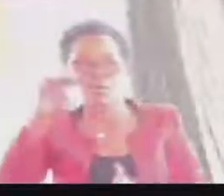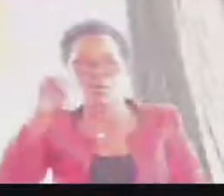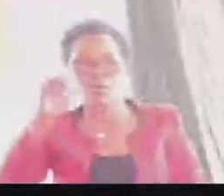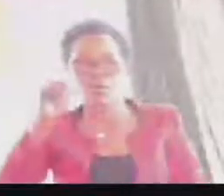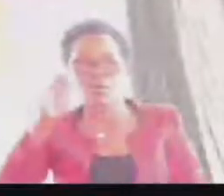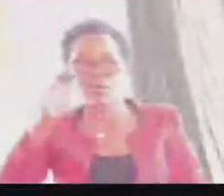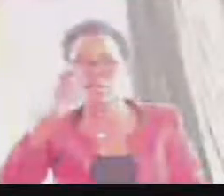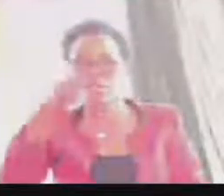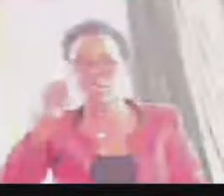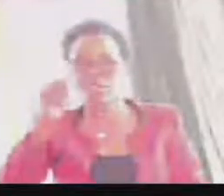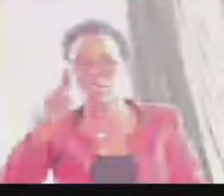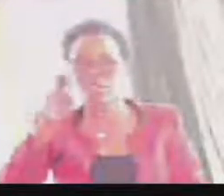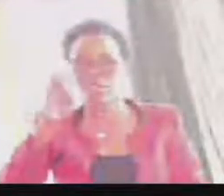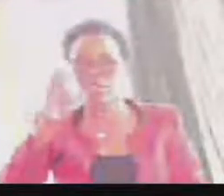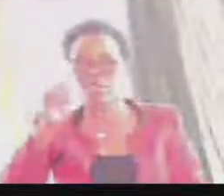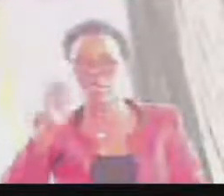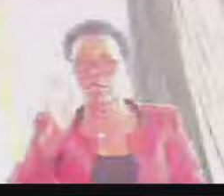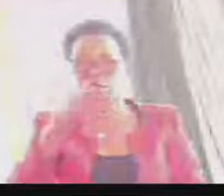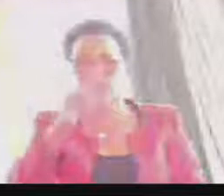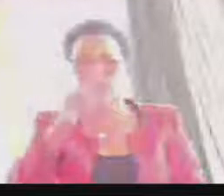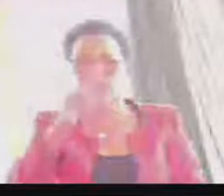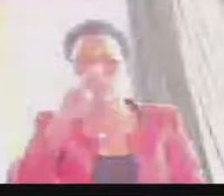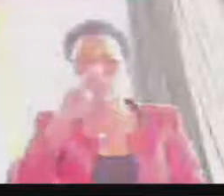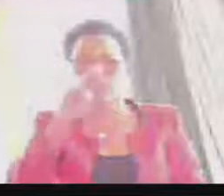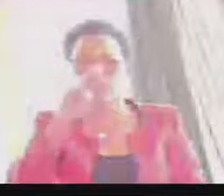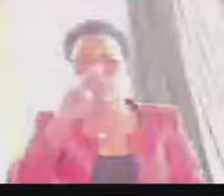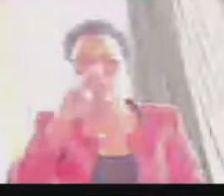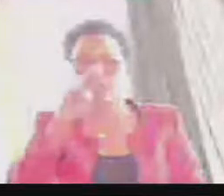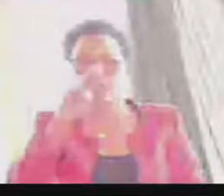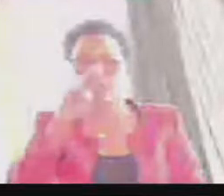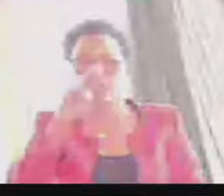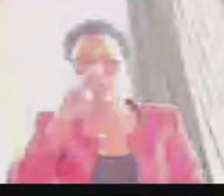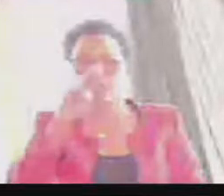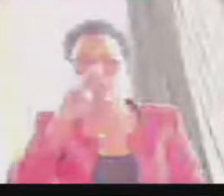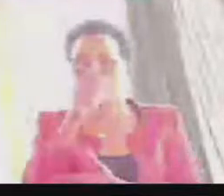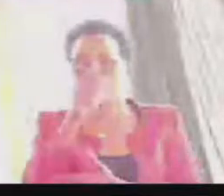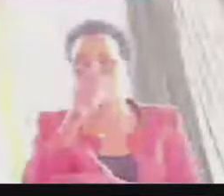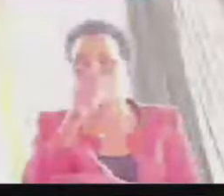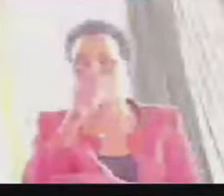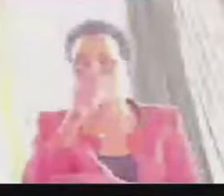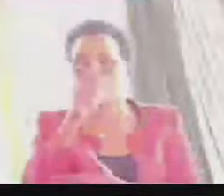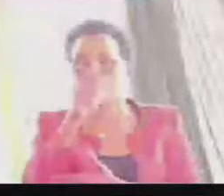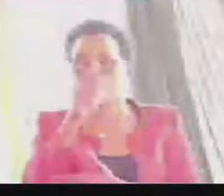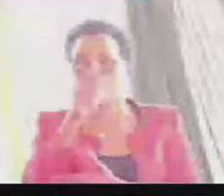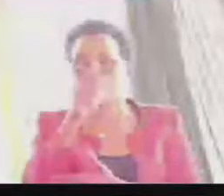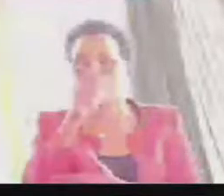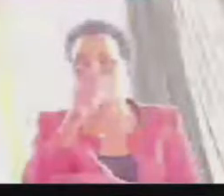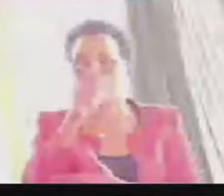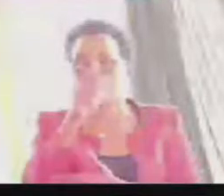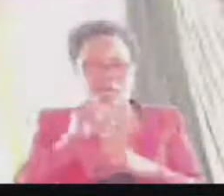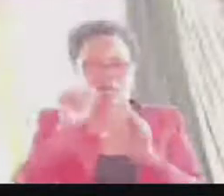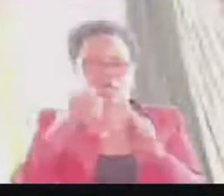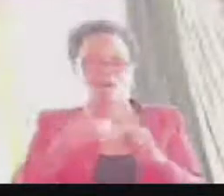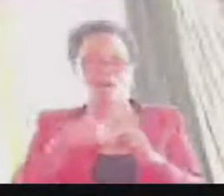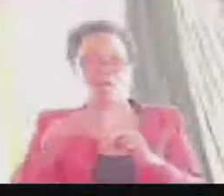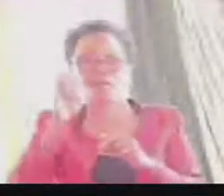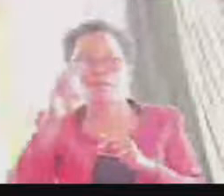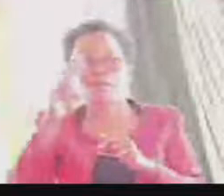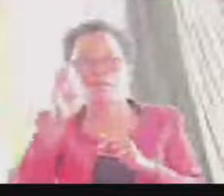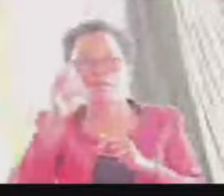questions, and then after that you have Honorable Commissioner Evelyn Olwade to ask you further questions.